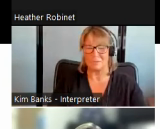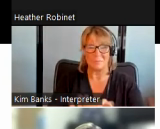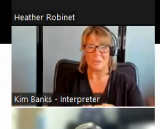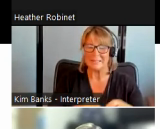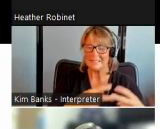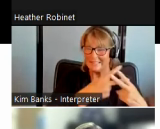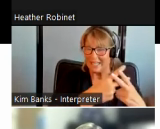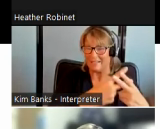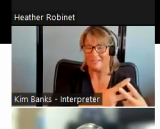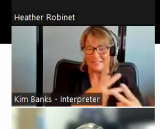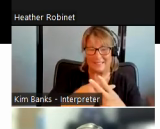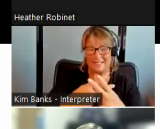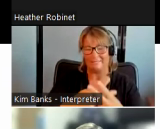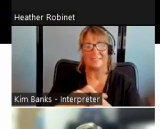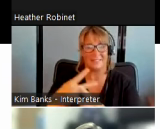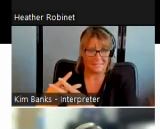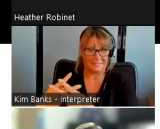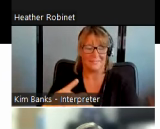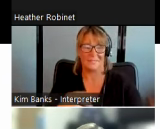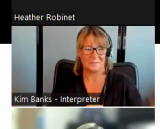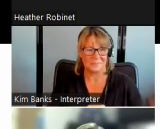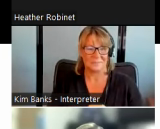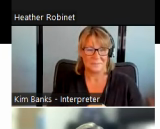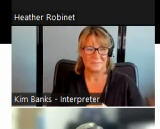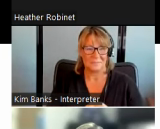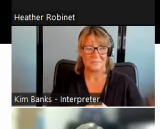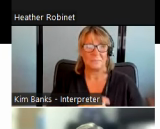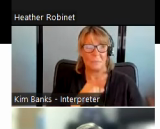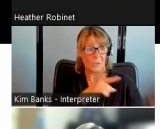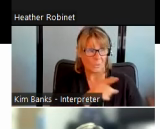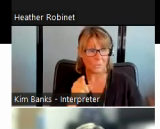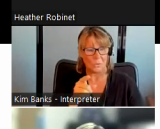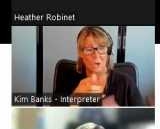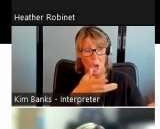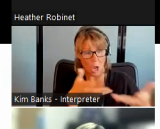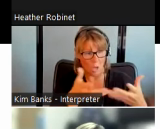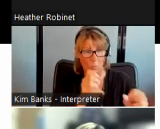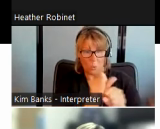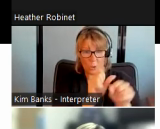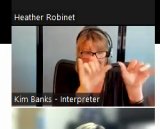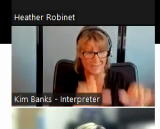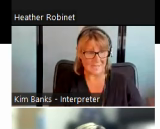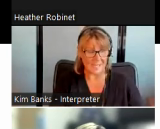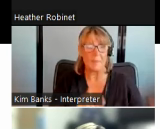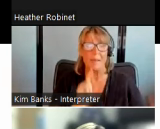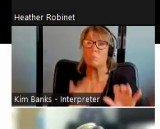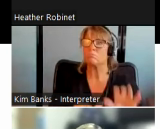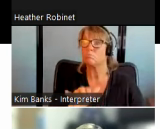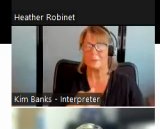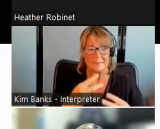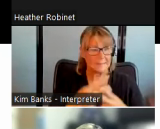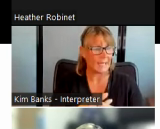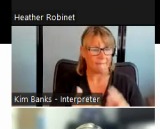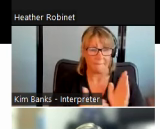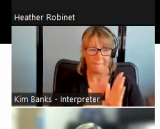save, save, save. When you're in the system, save whatever you are doing